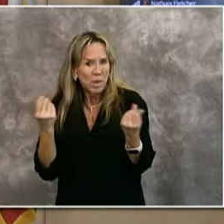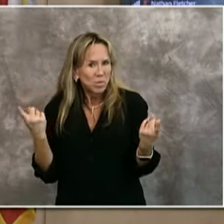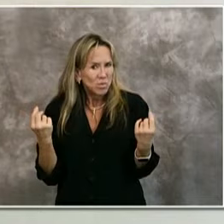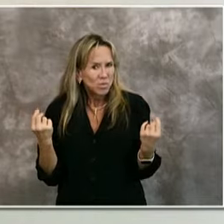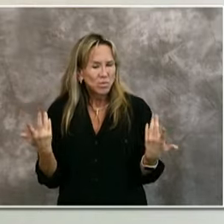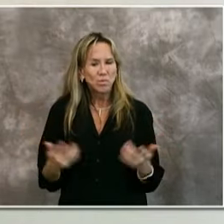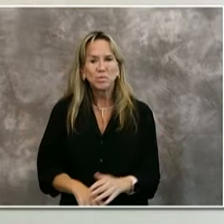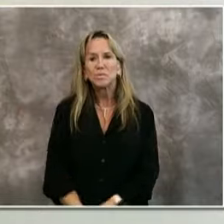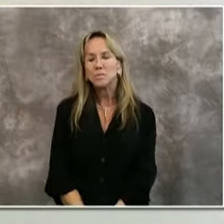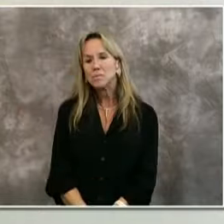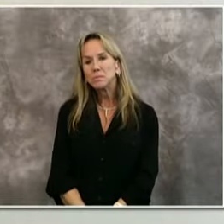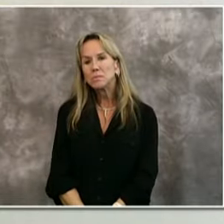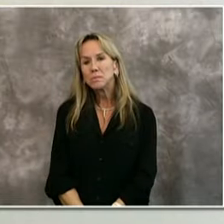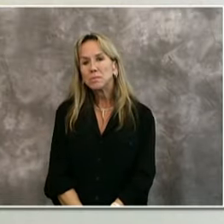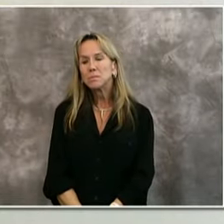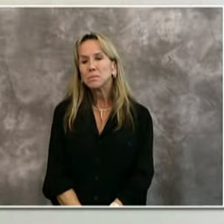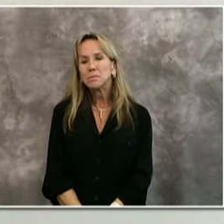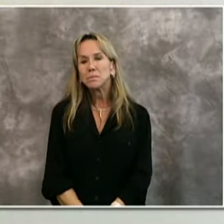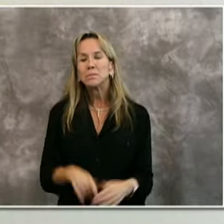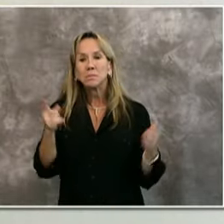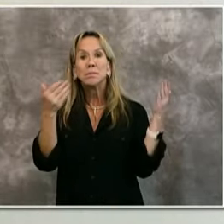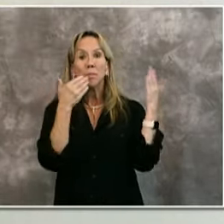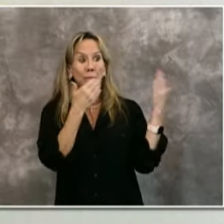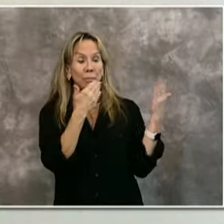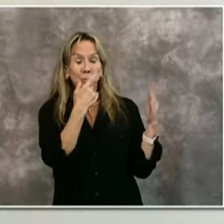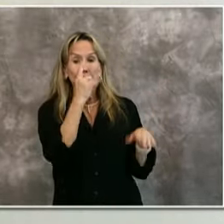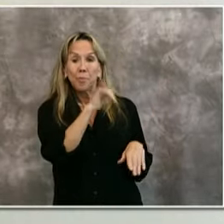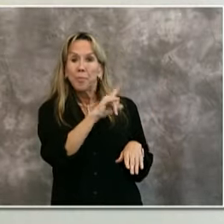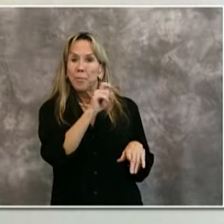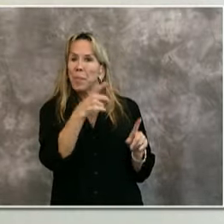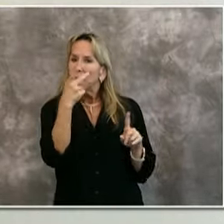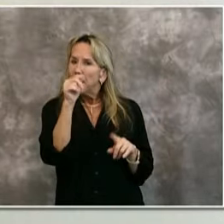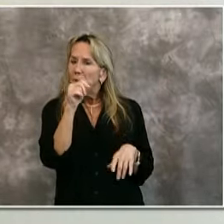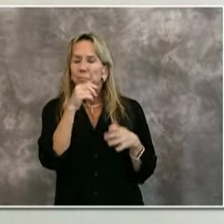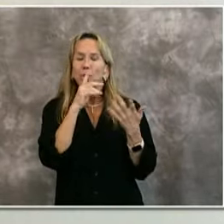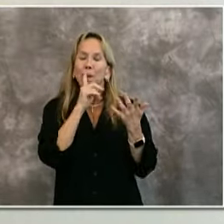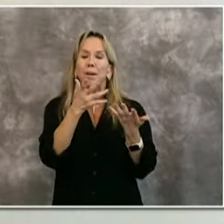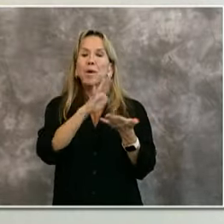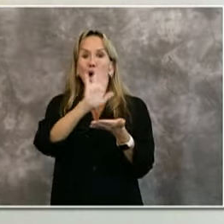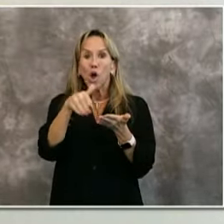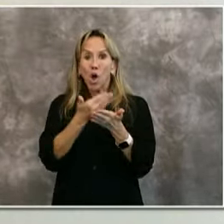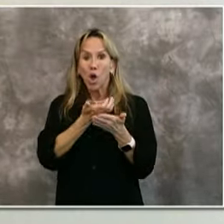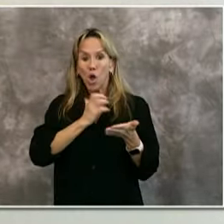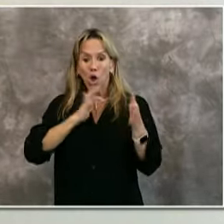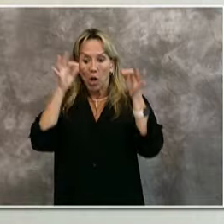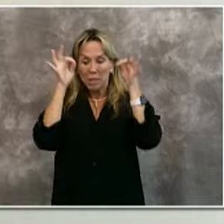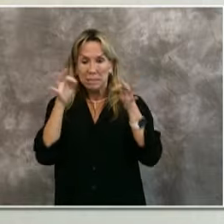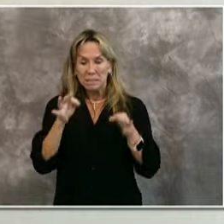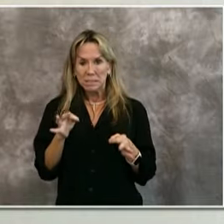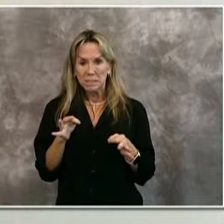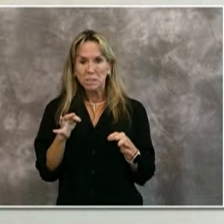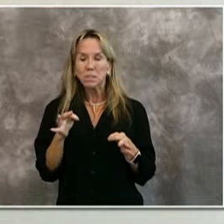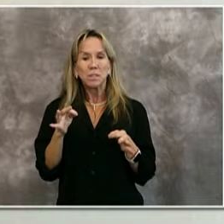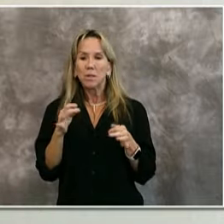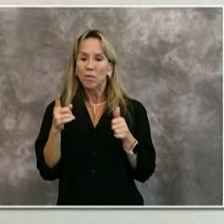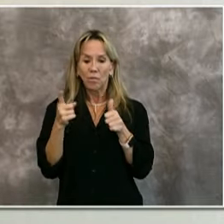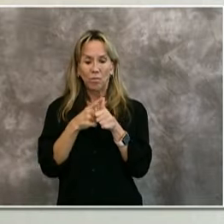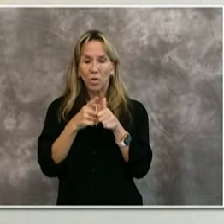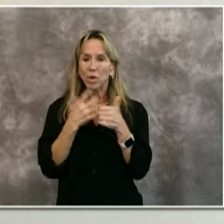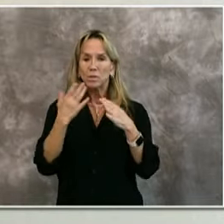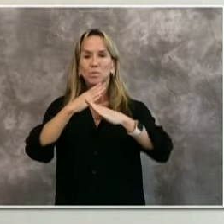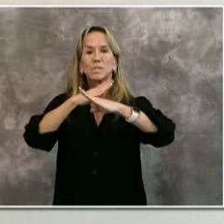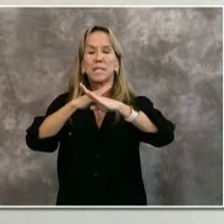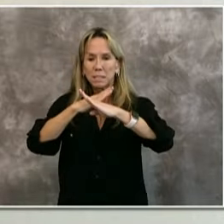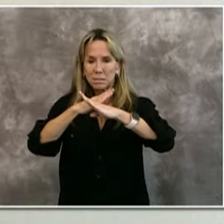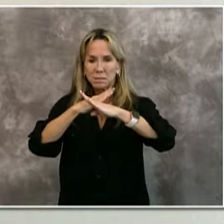Yeah, thank you. Thank you for that question. I think all the decisions we make are obviously mindful of protecting public health and protecting